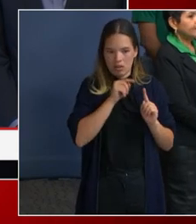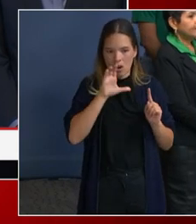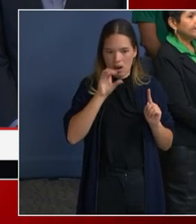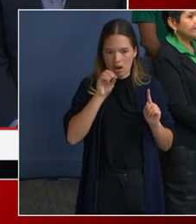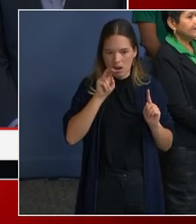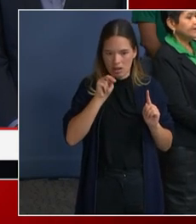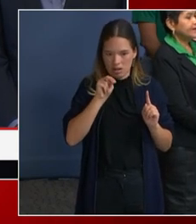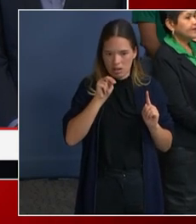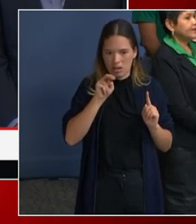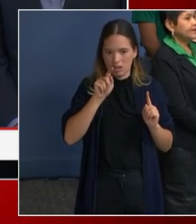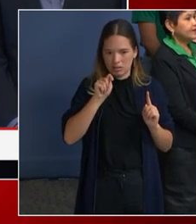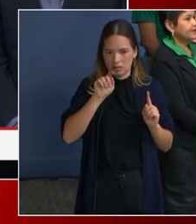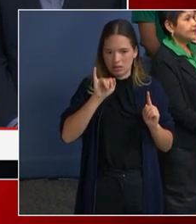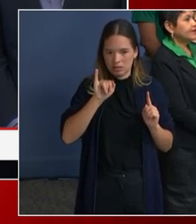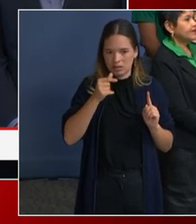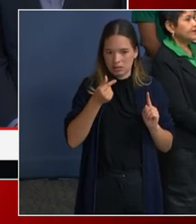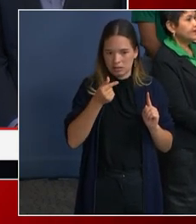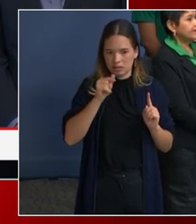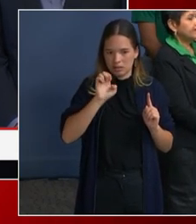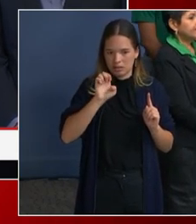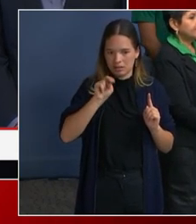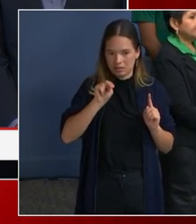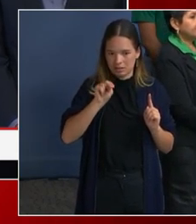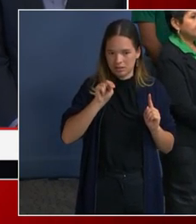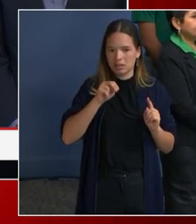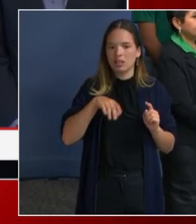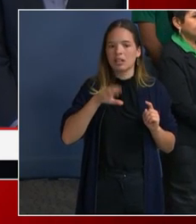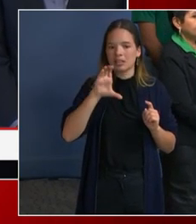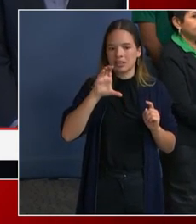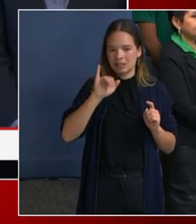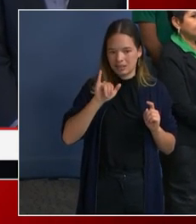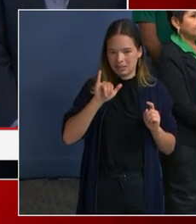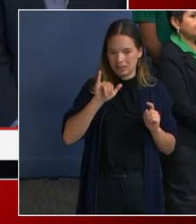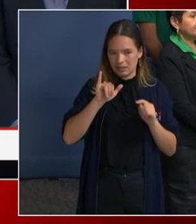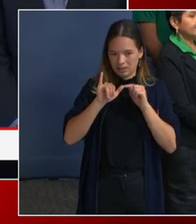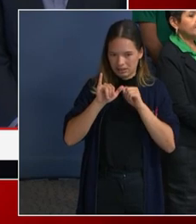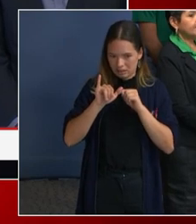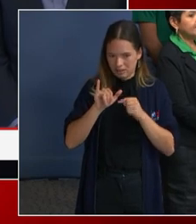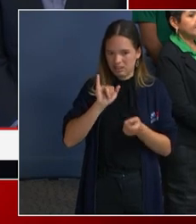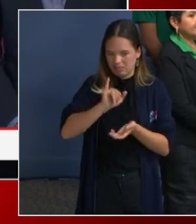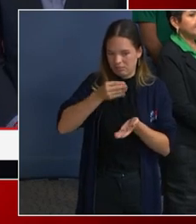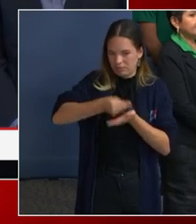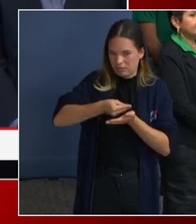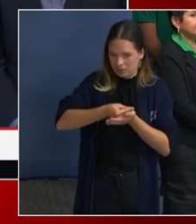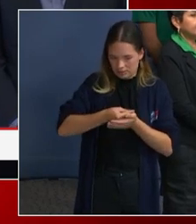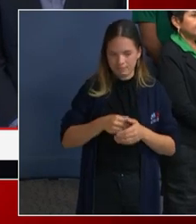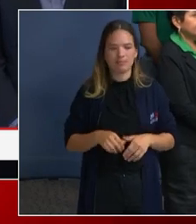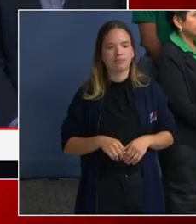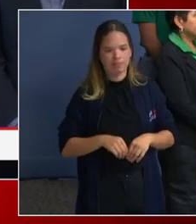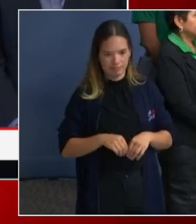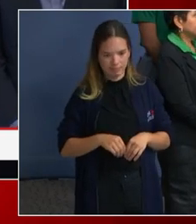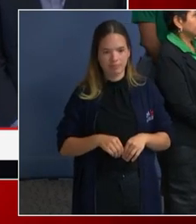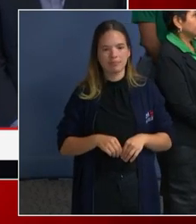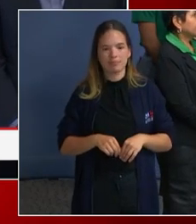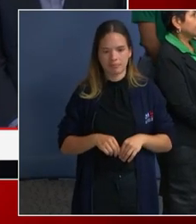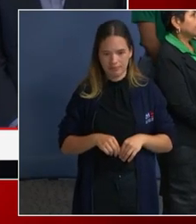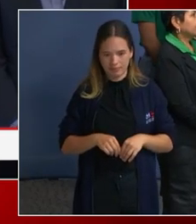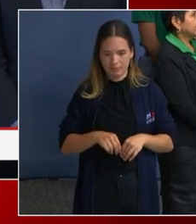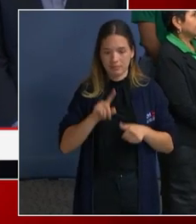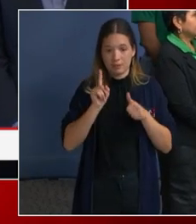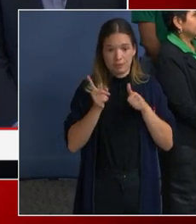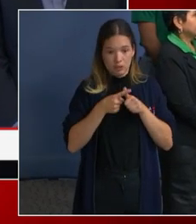a contract staff, which remains one of the biggest issues that we need. We need people